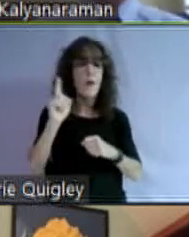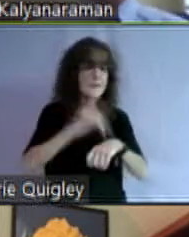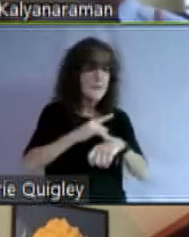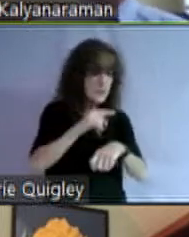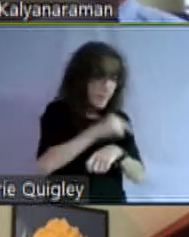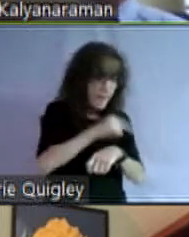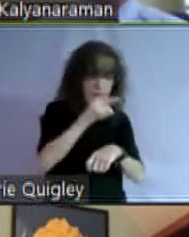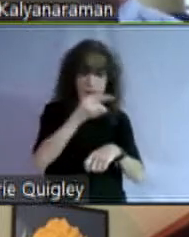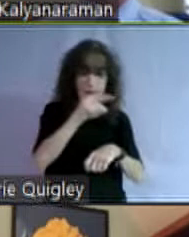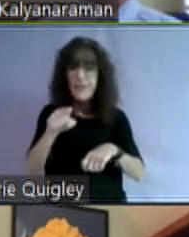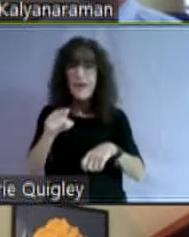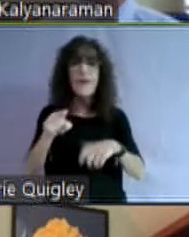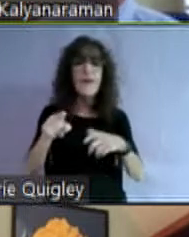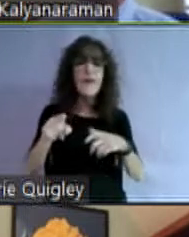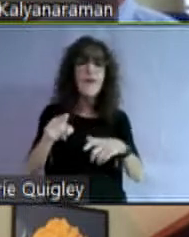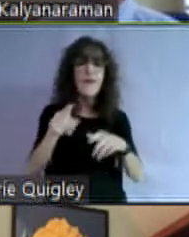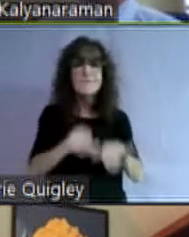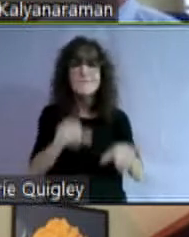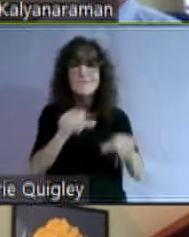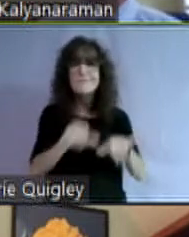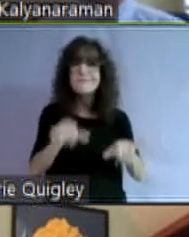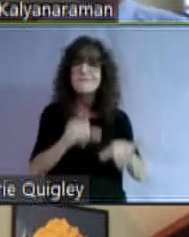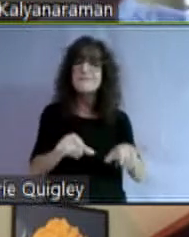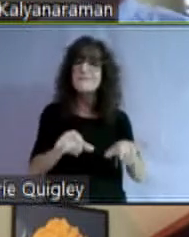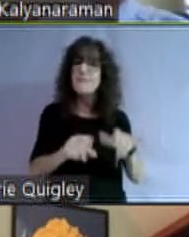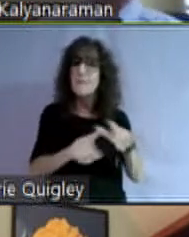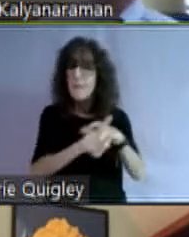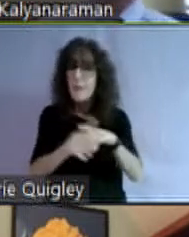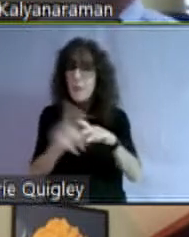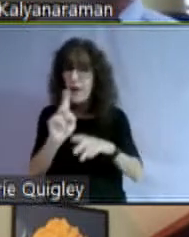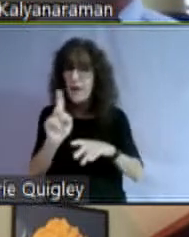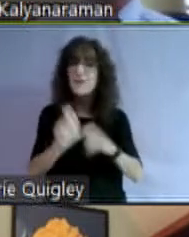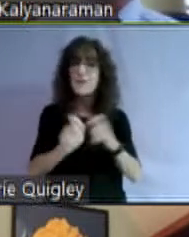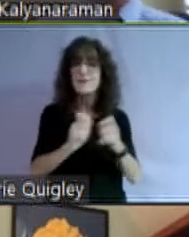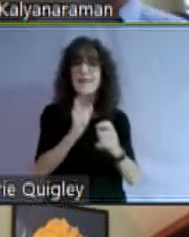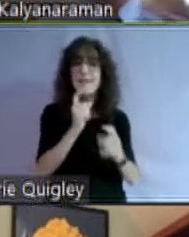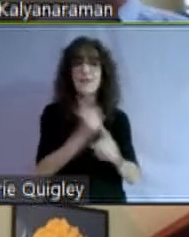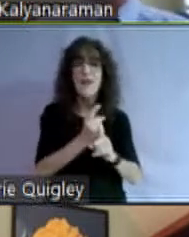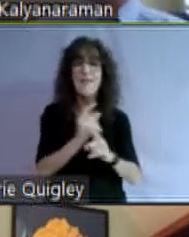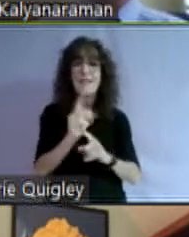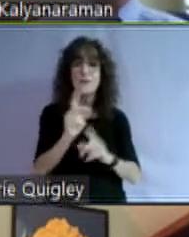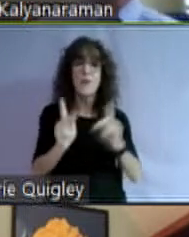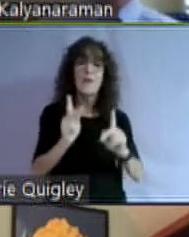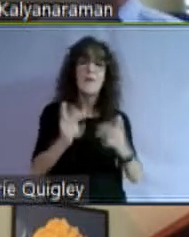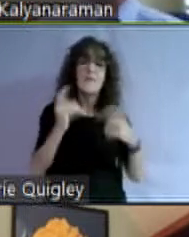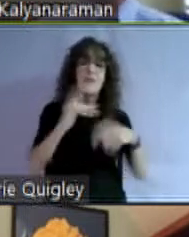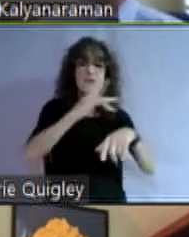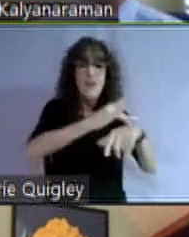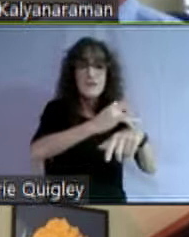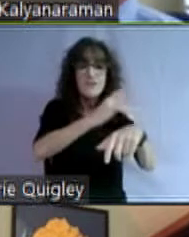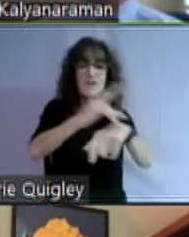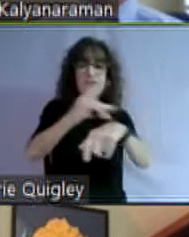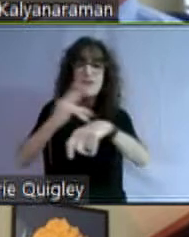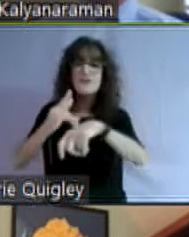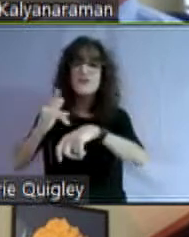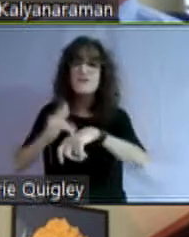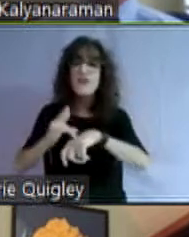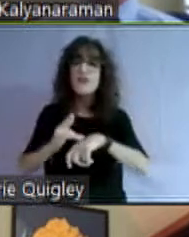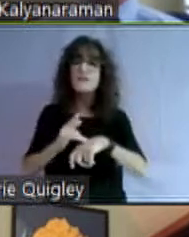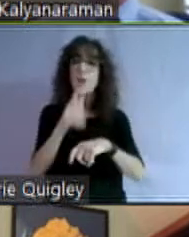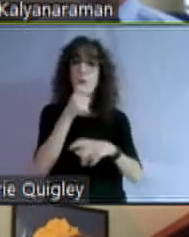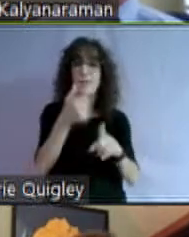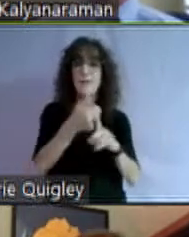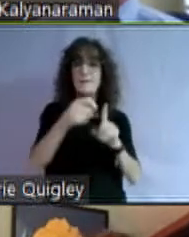What's popping up more commonly? Um, and so you're exactly correct. This is where people have been um, who are